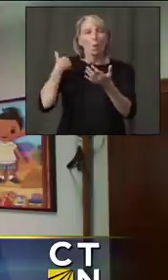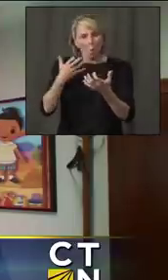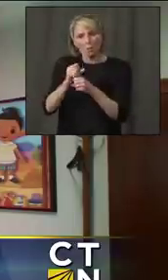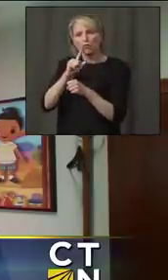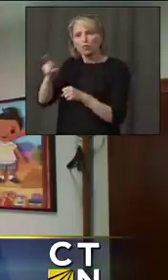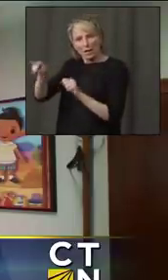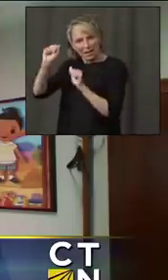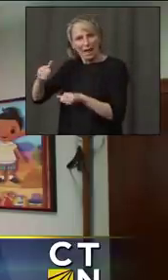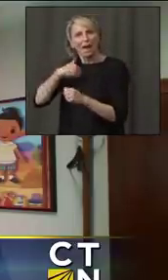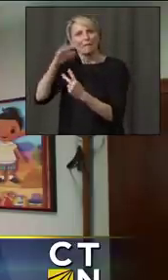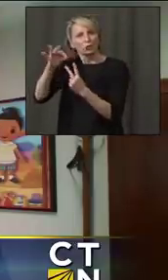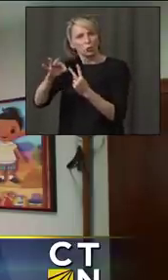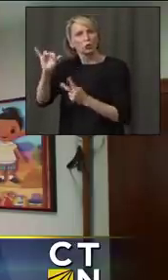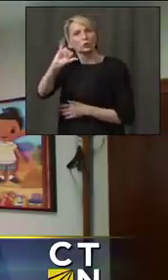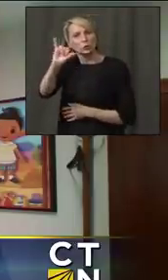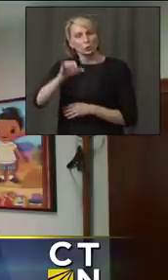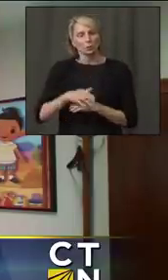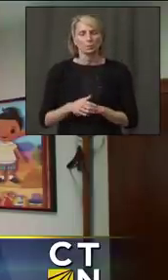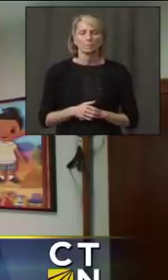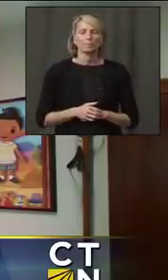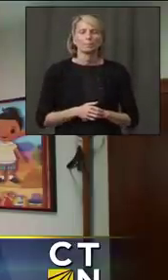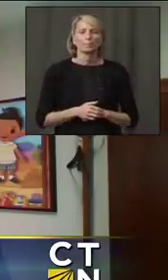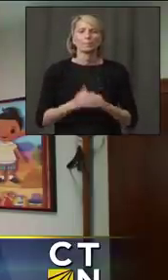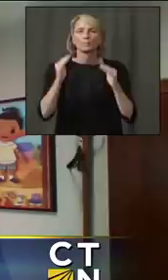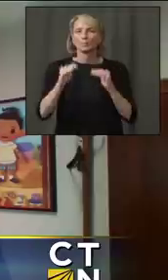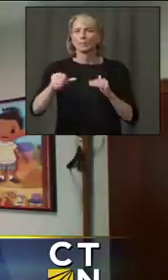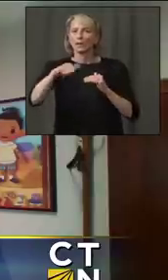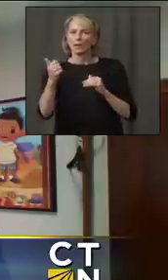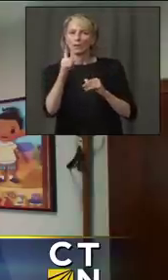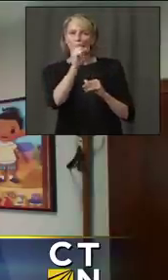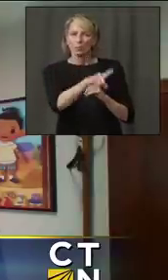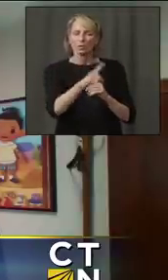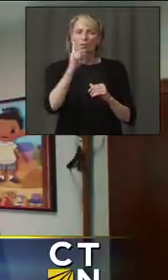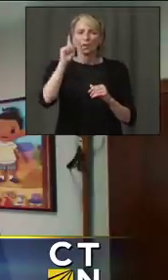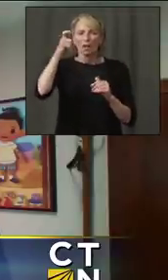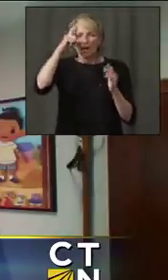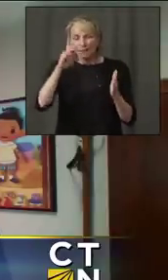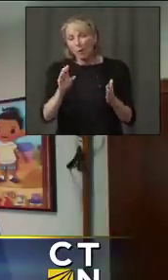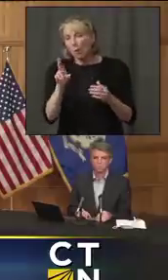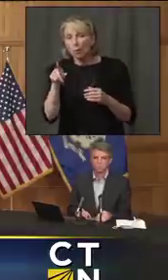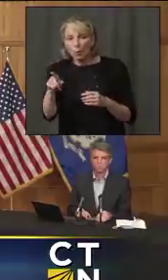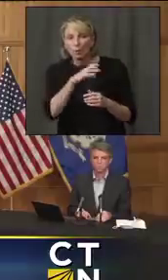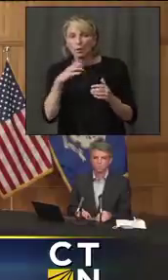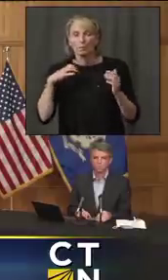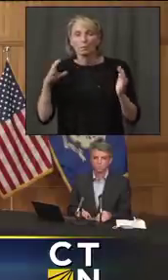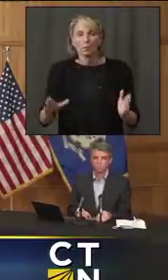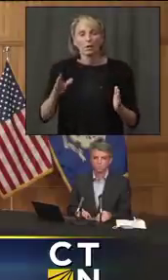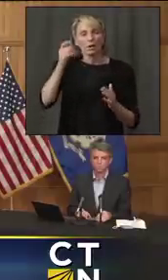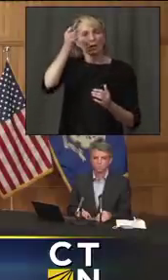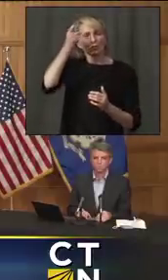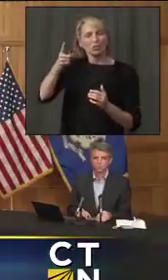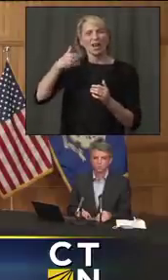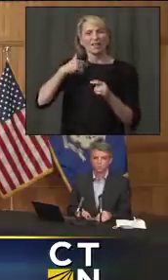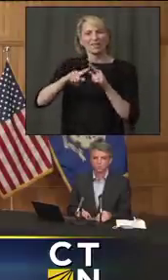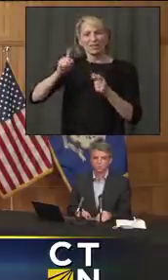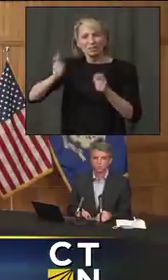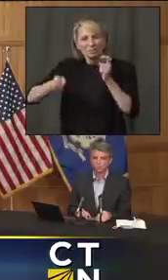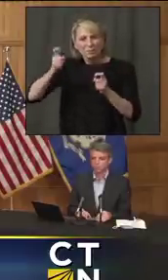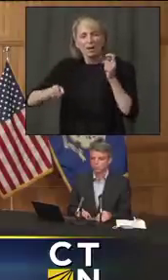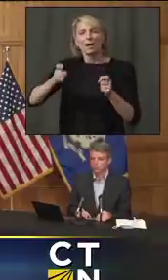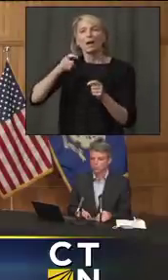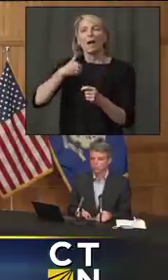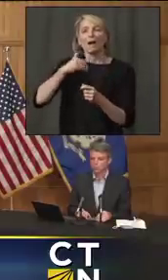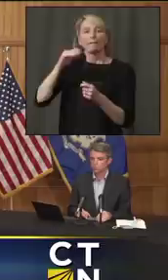And another question for you, or even the governor, with all these different modifications and the learning both in the classroom and